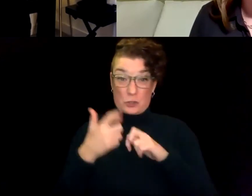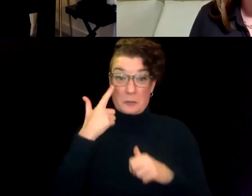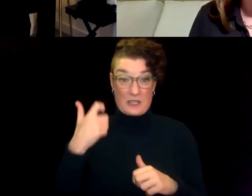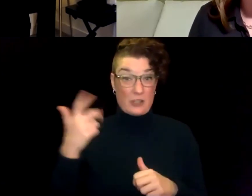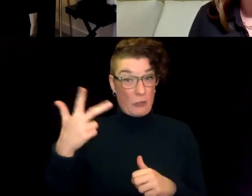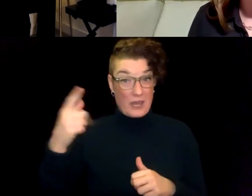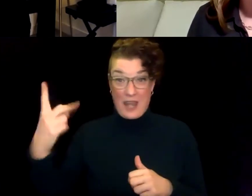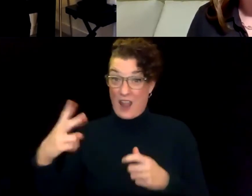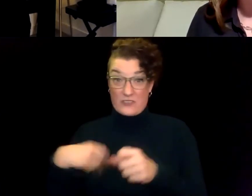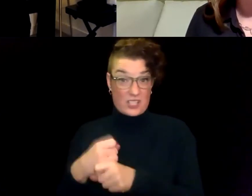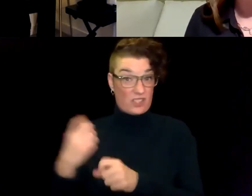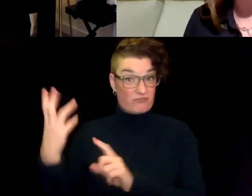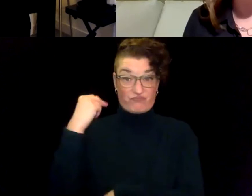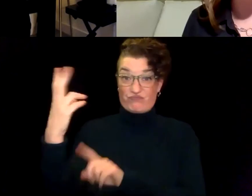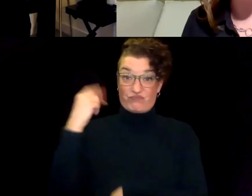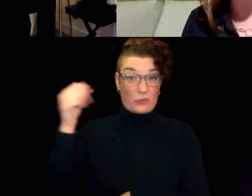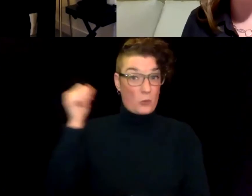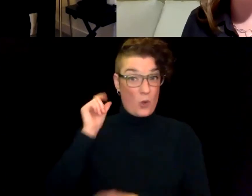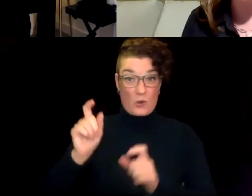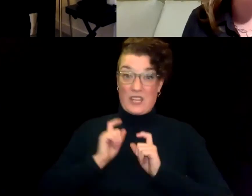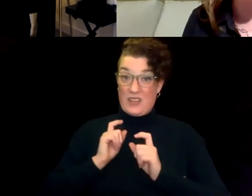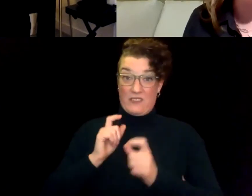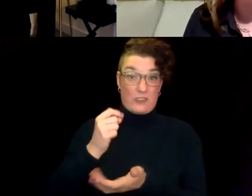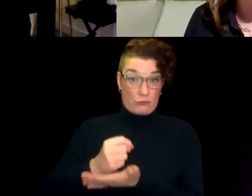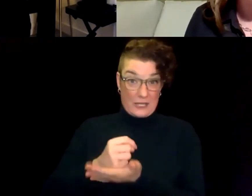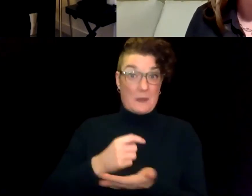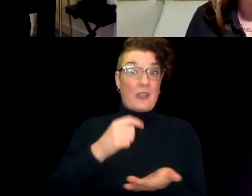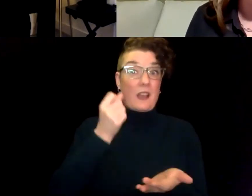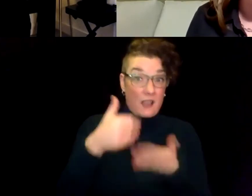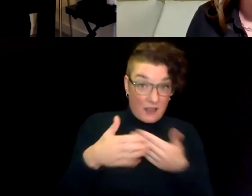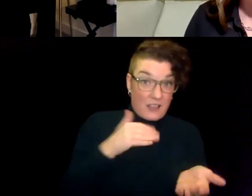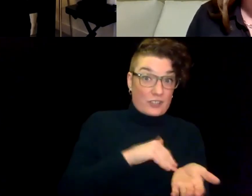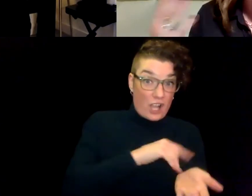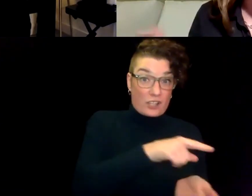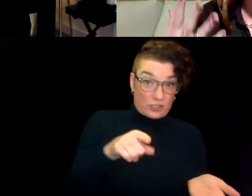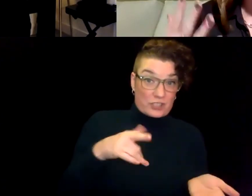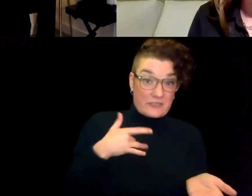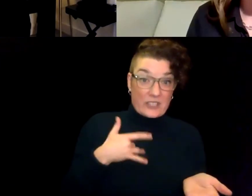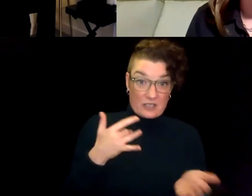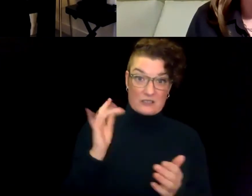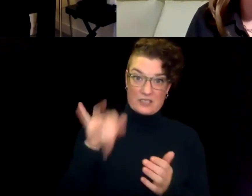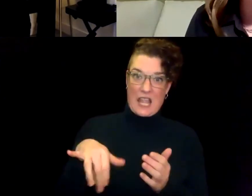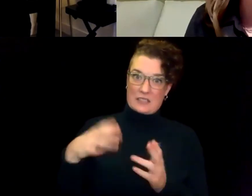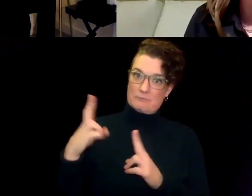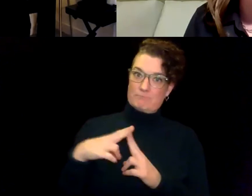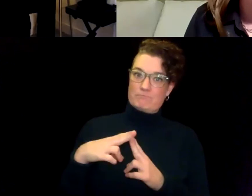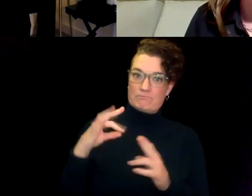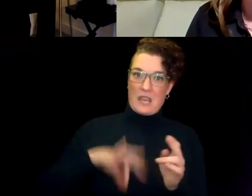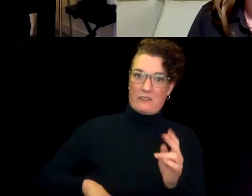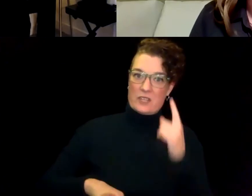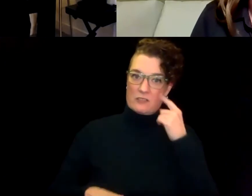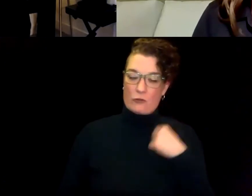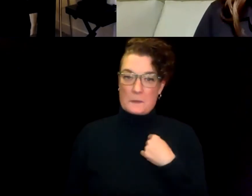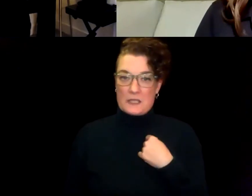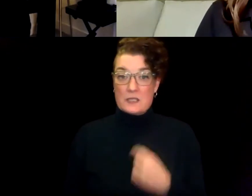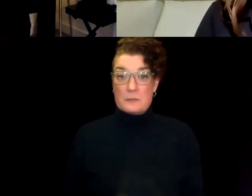years. I was denied the treatment that my doctors thought would be the most beneficial for me. And